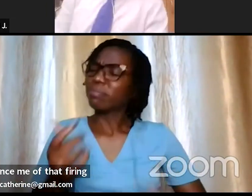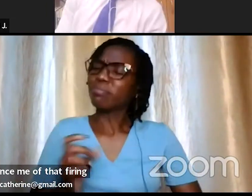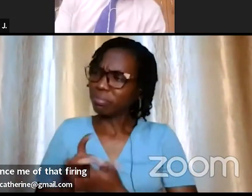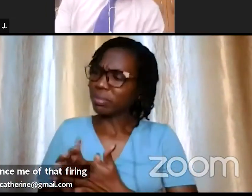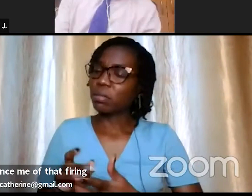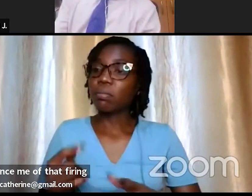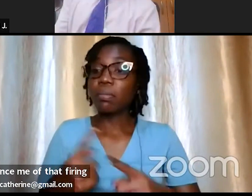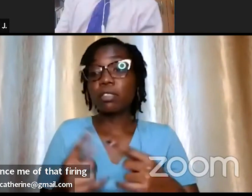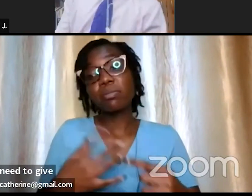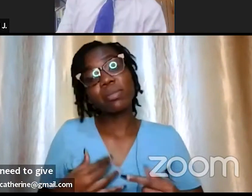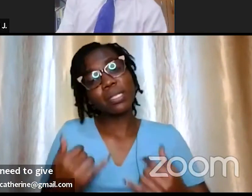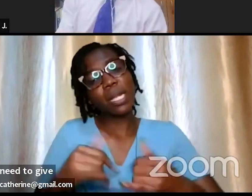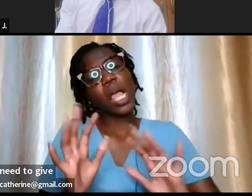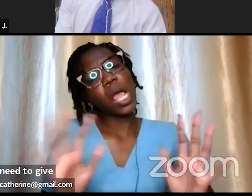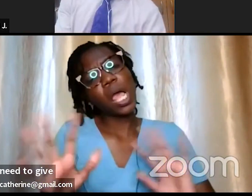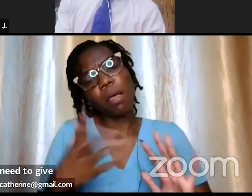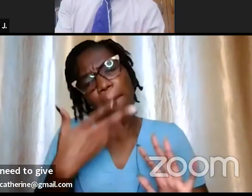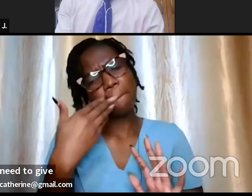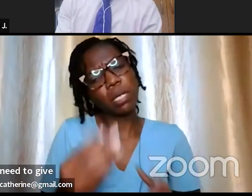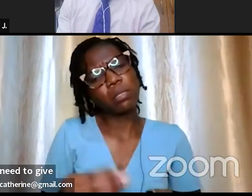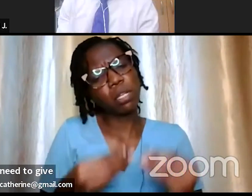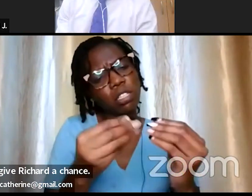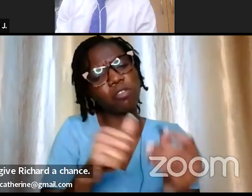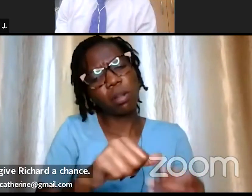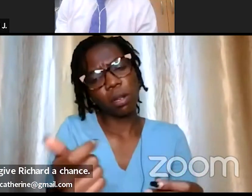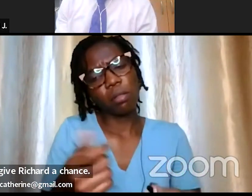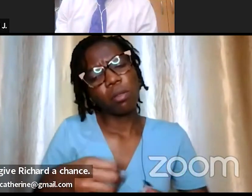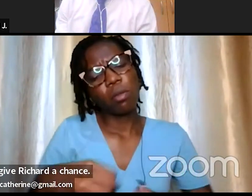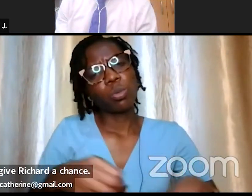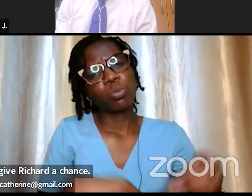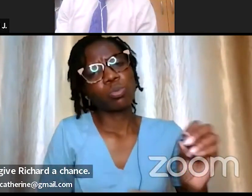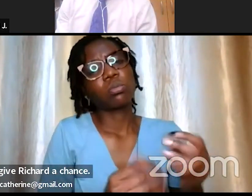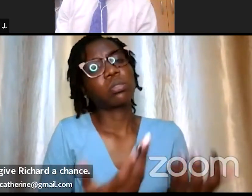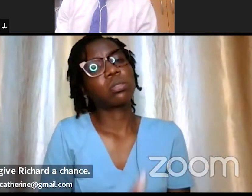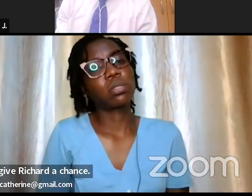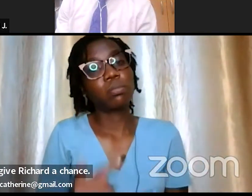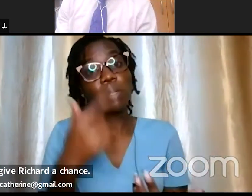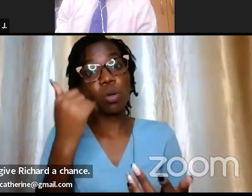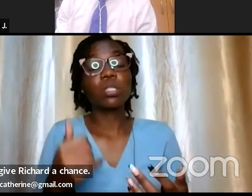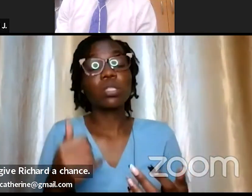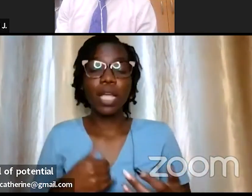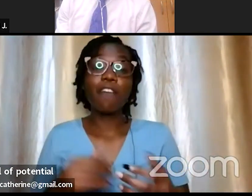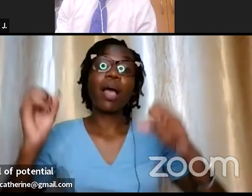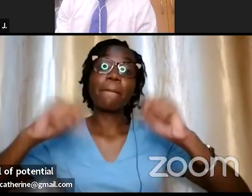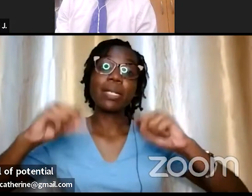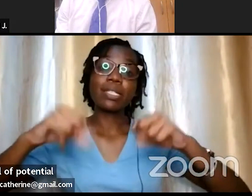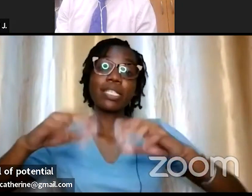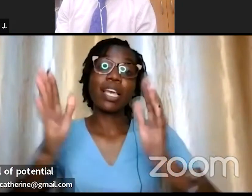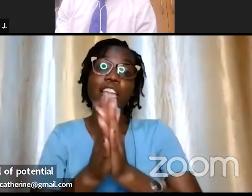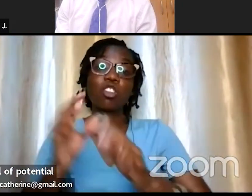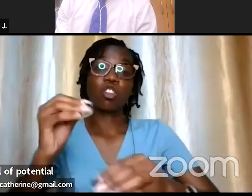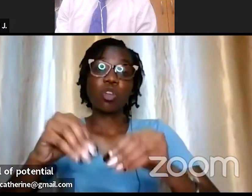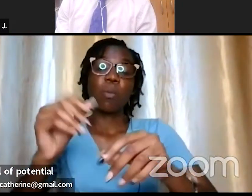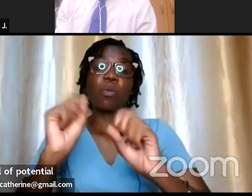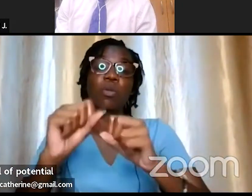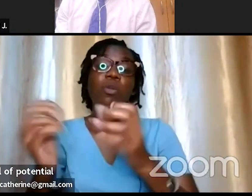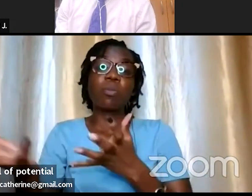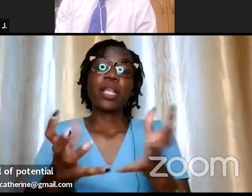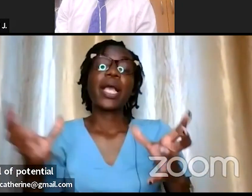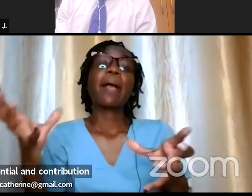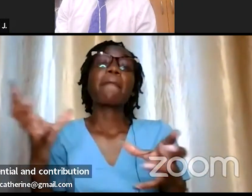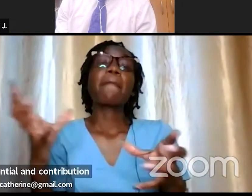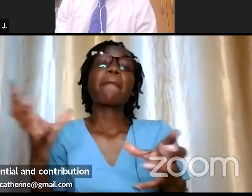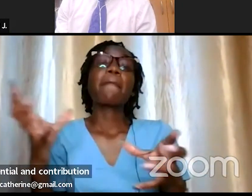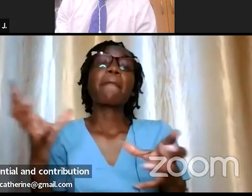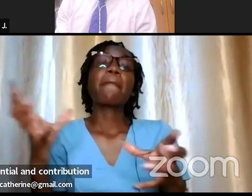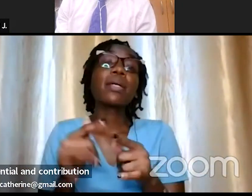I need to give Richard a chance, because he has some level of potential and contribution they can bring to the company. But that